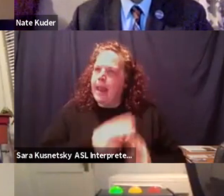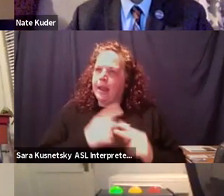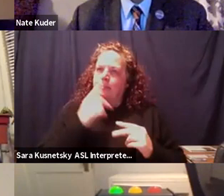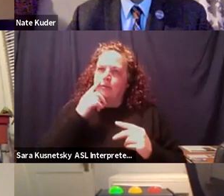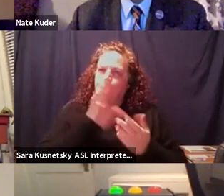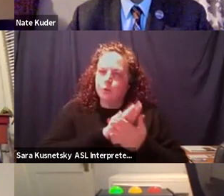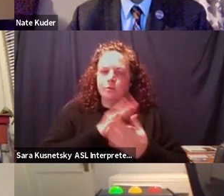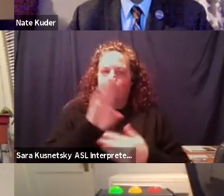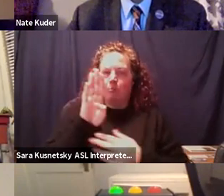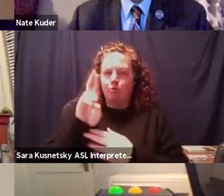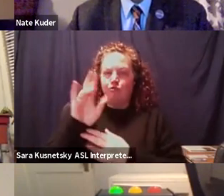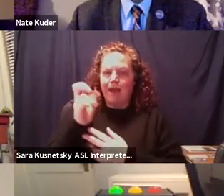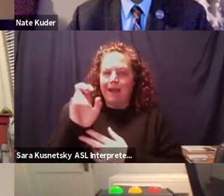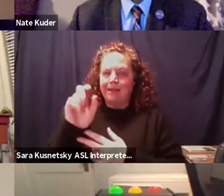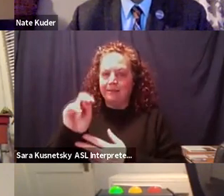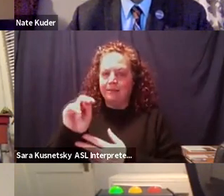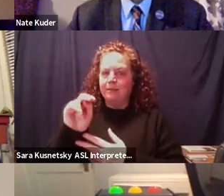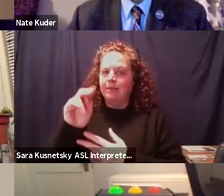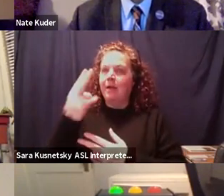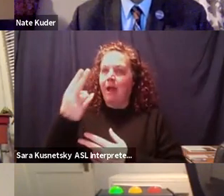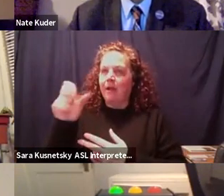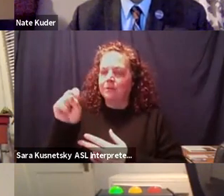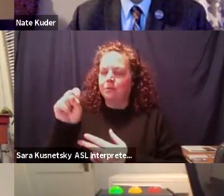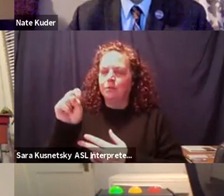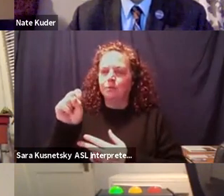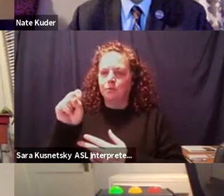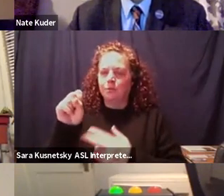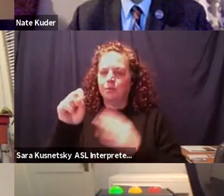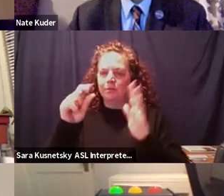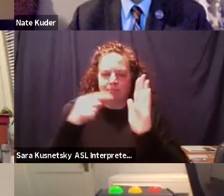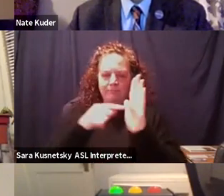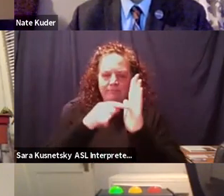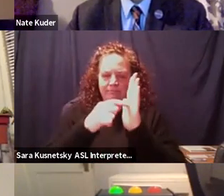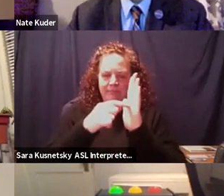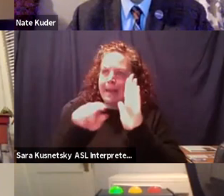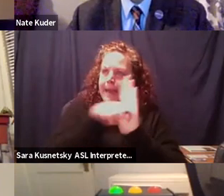for example, that is going to be next to Brighton, it showed a negative